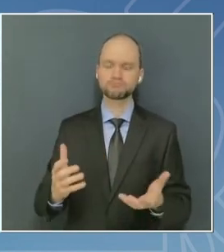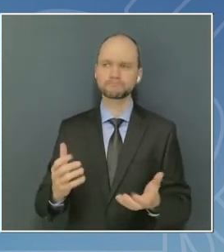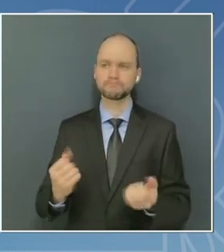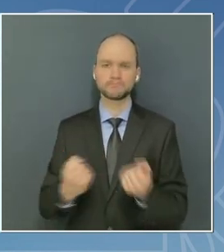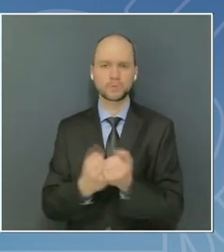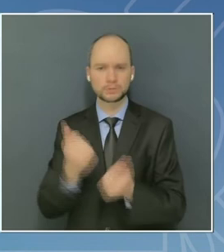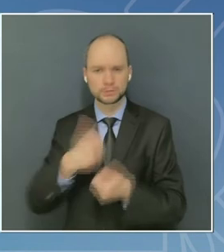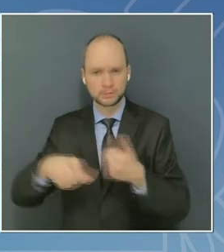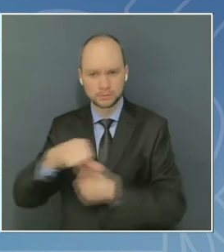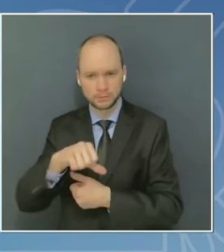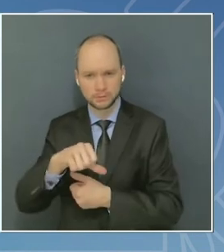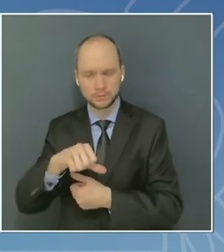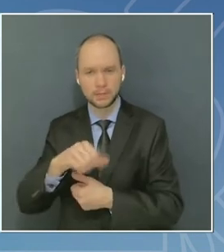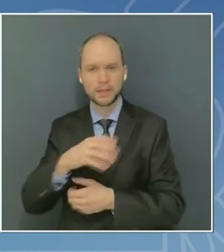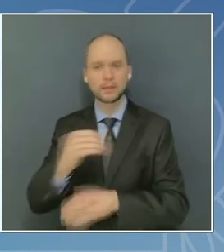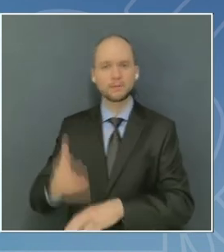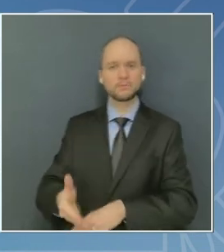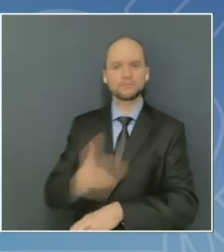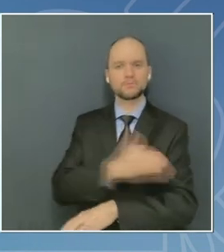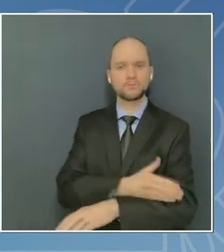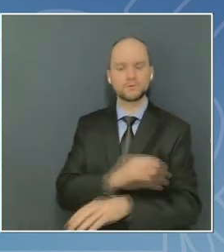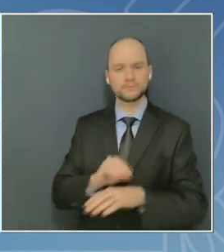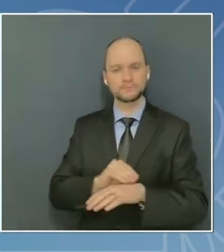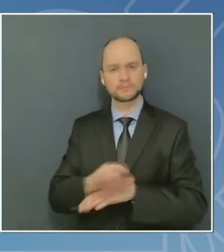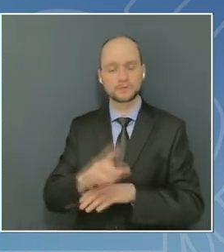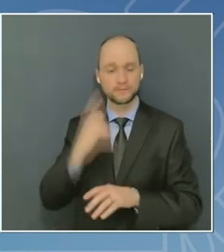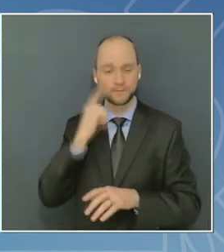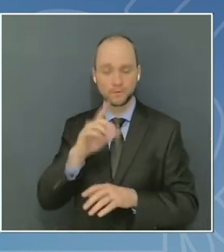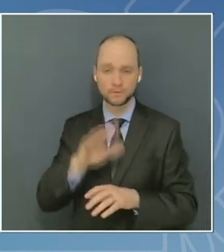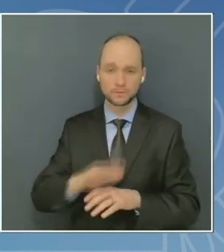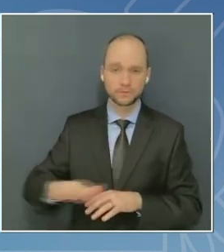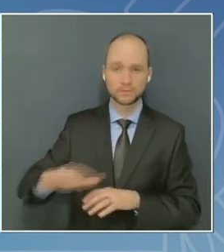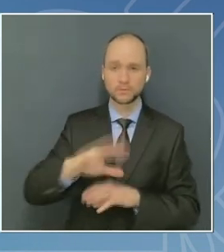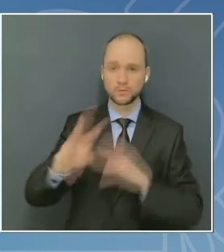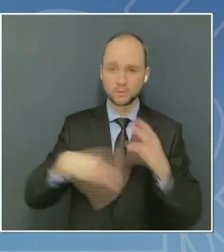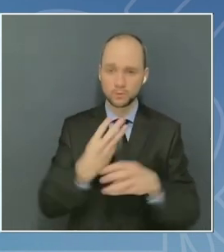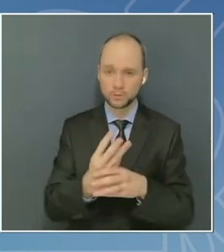good for the better world and a better region and better universe.